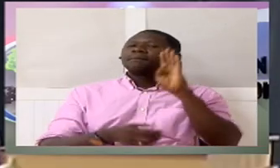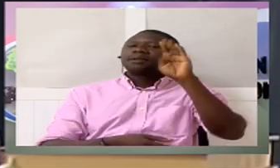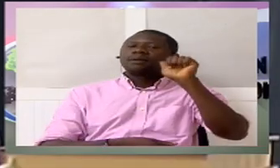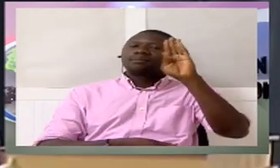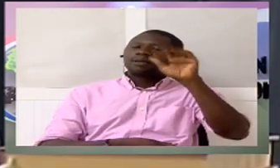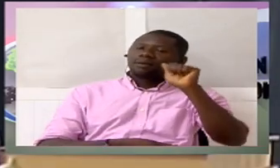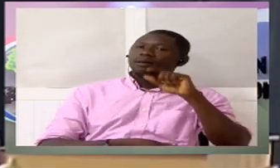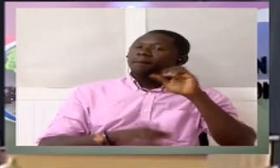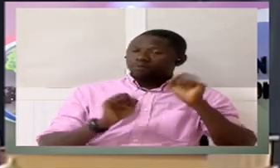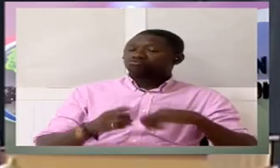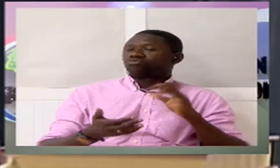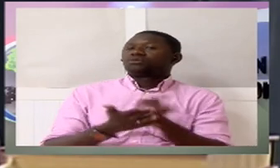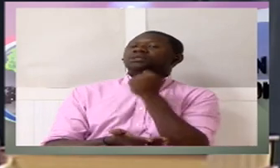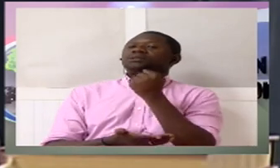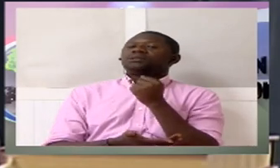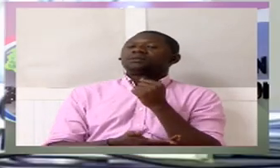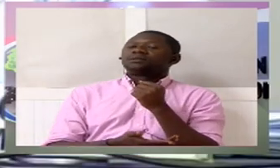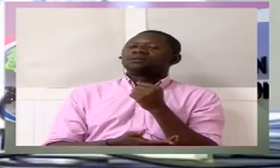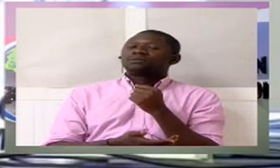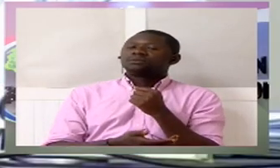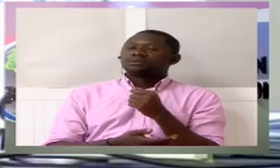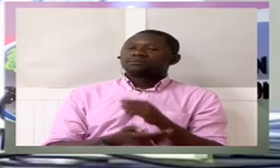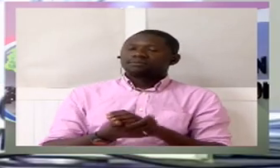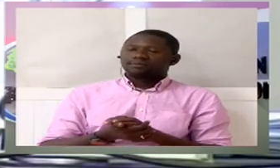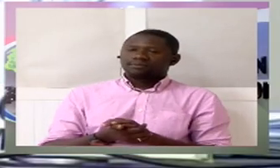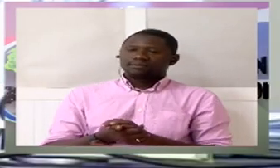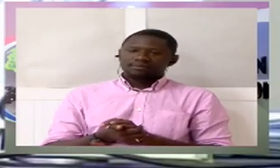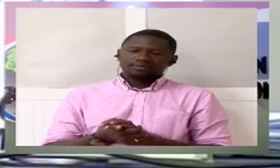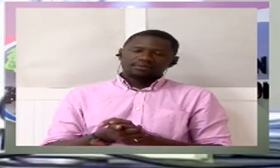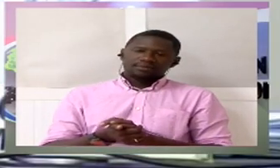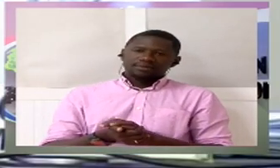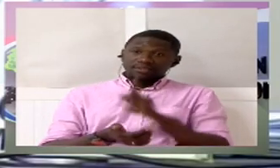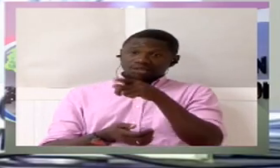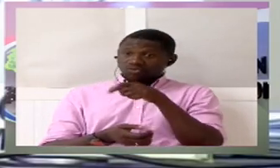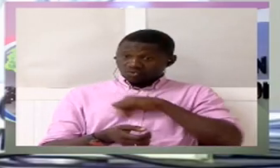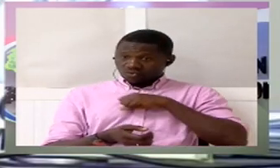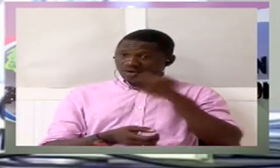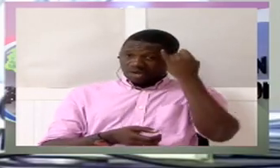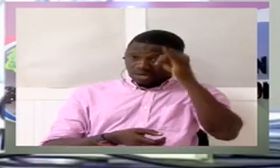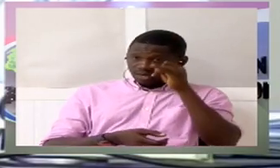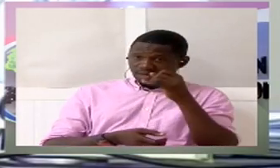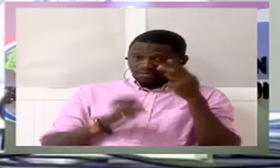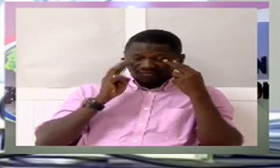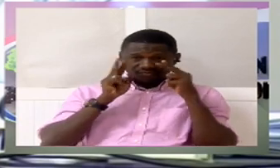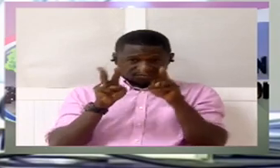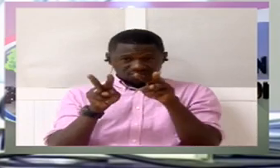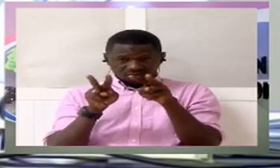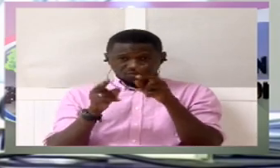the case, and what they want they will not get. That is your view, isn't it? Well, personal view. Ah, omu efon la